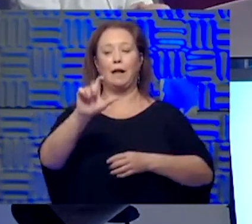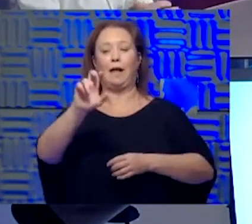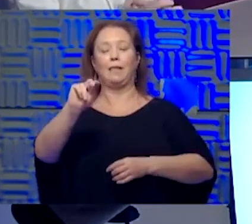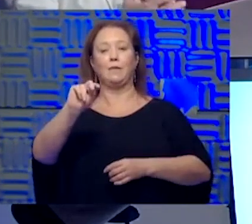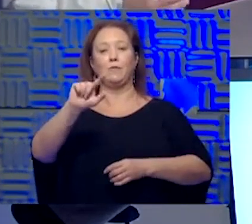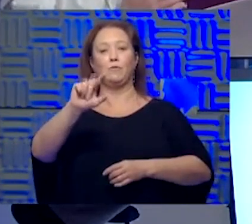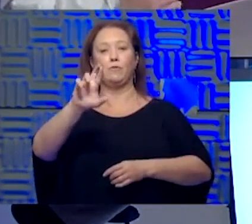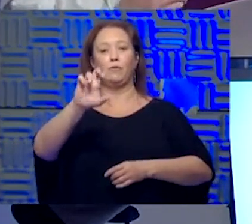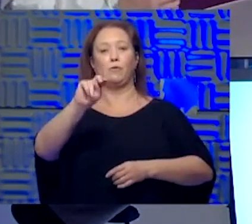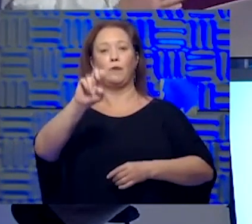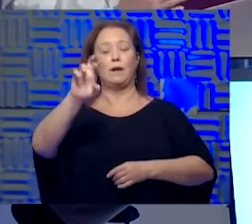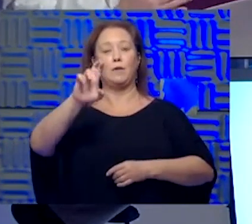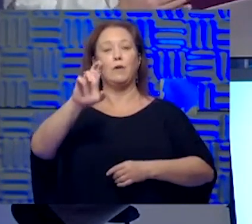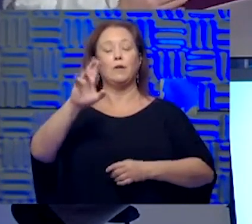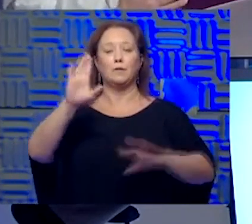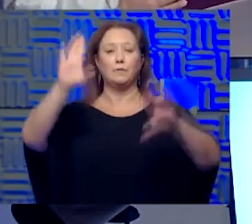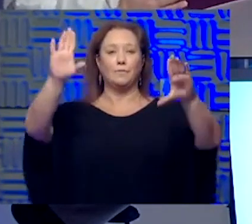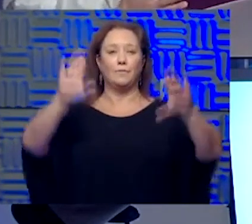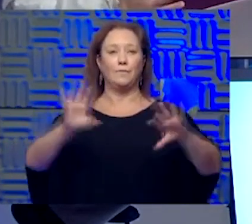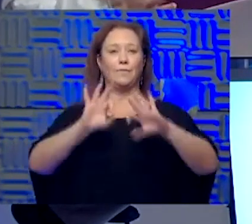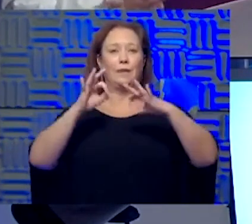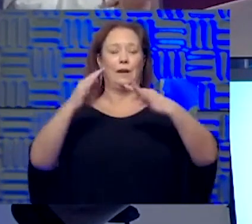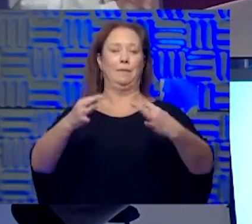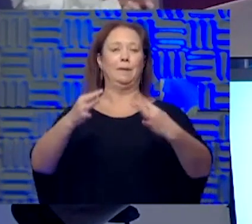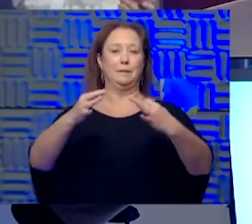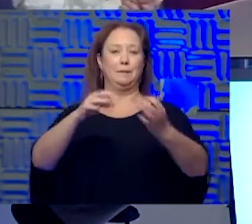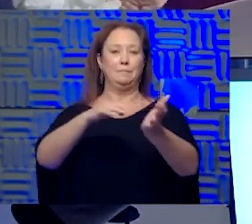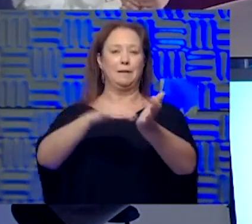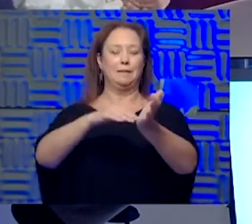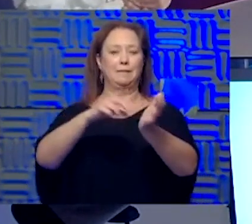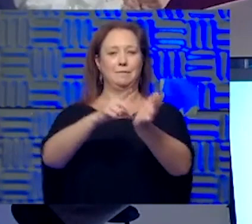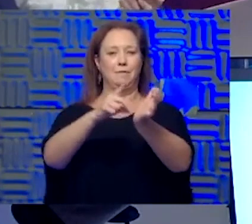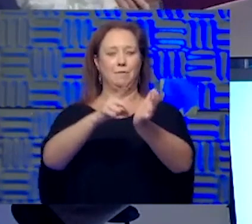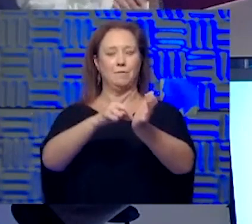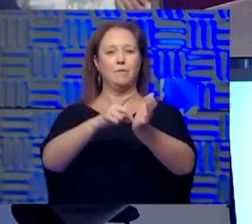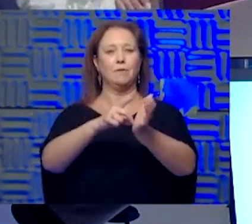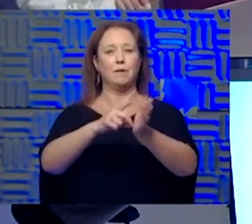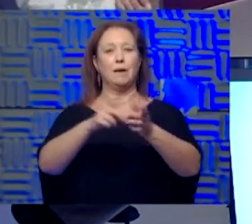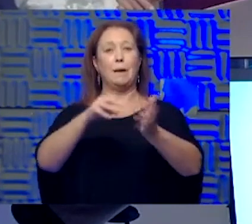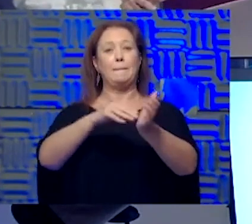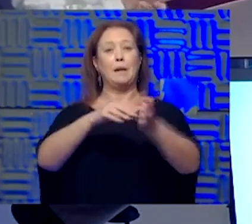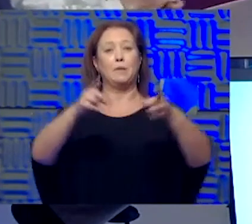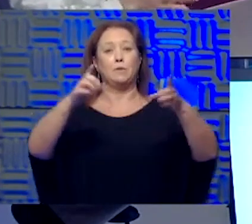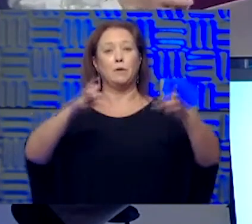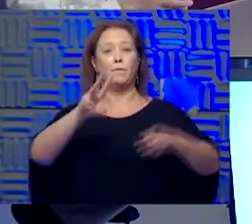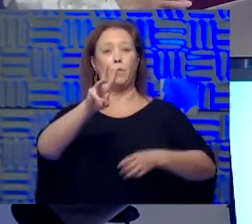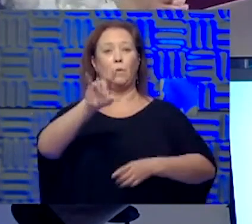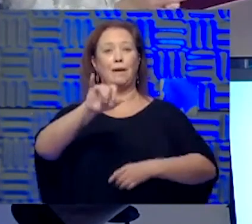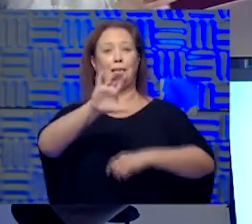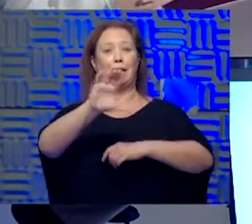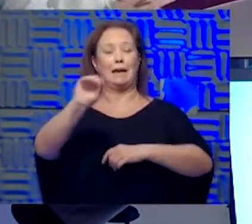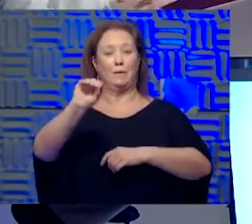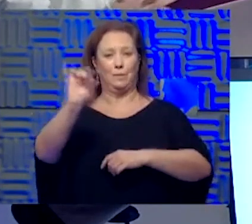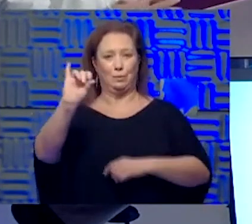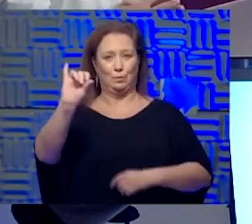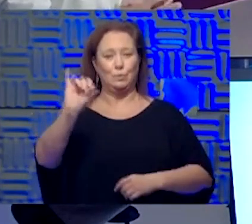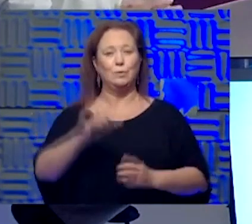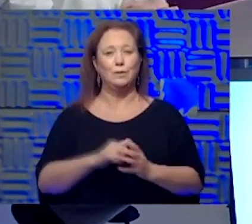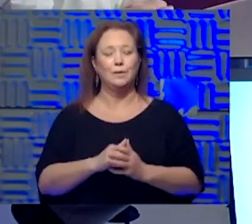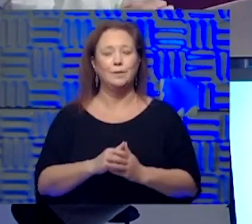Greiner, who is one of our outstanding family medicine faculty and is the medical director for Wyandotte County.